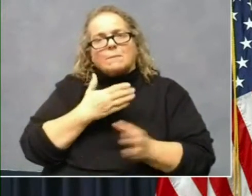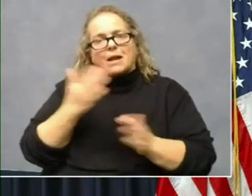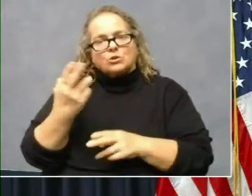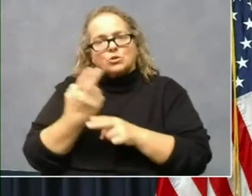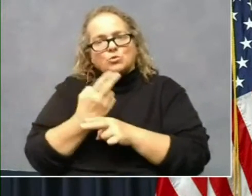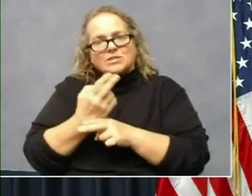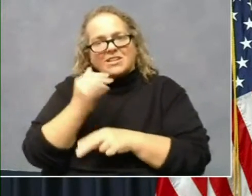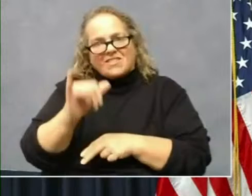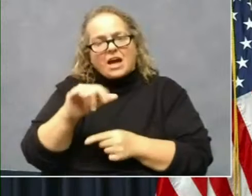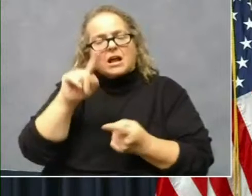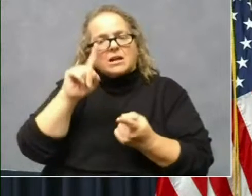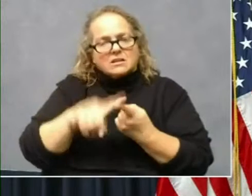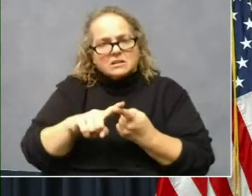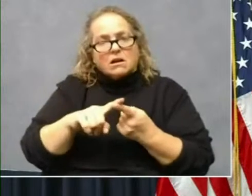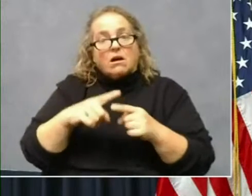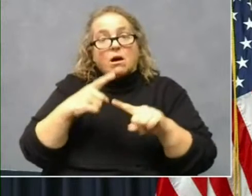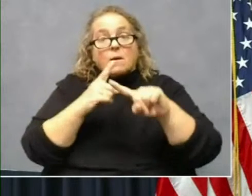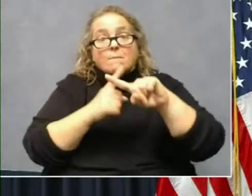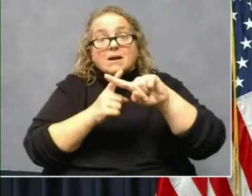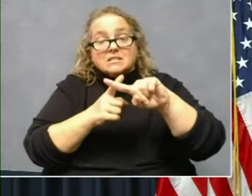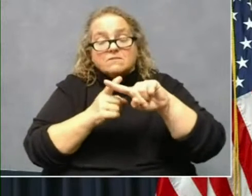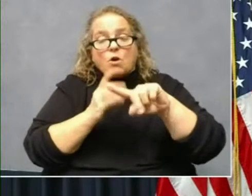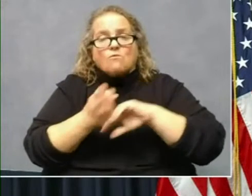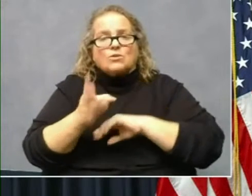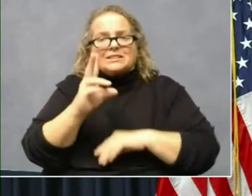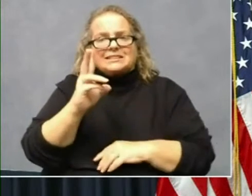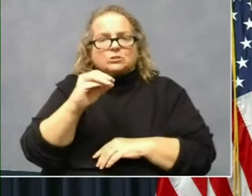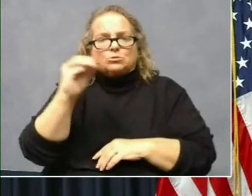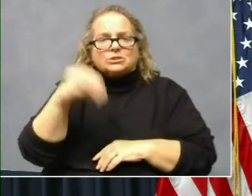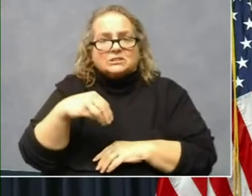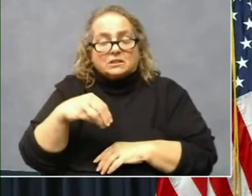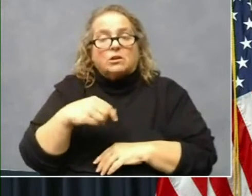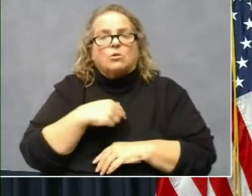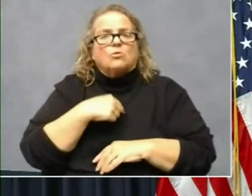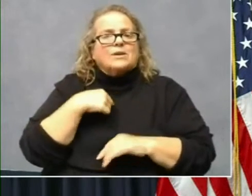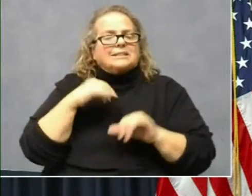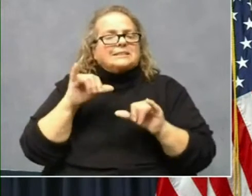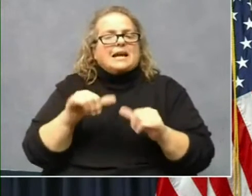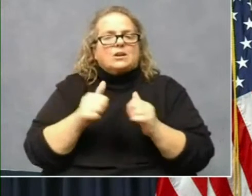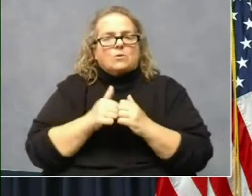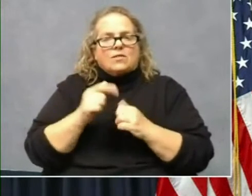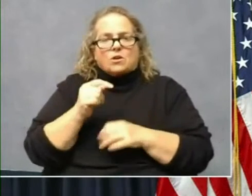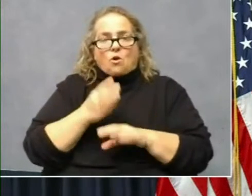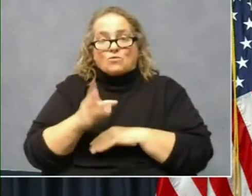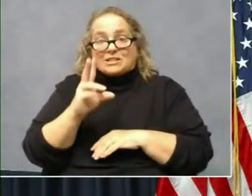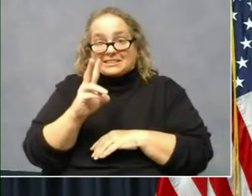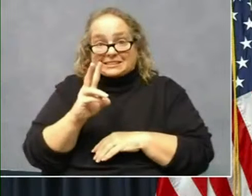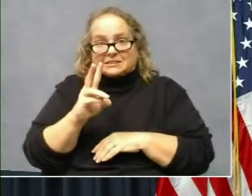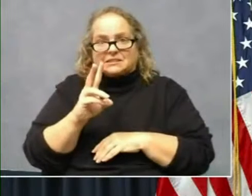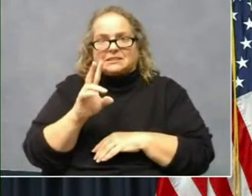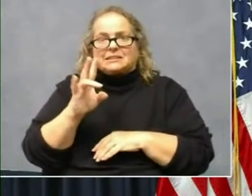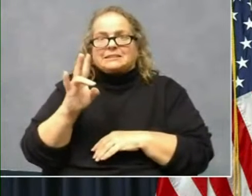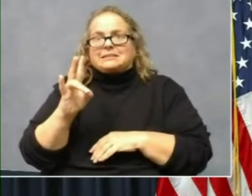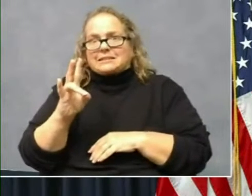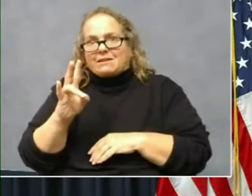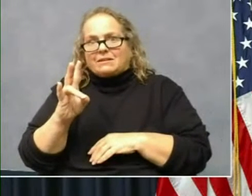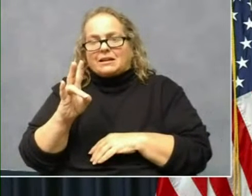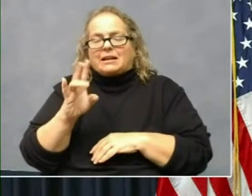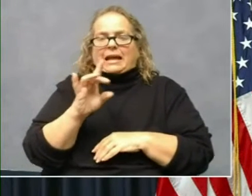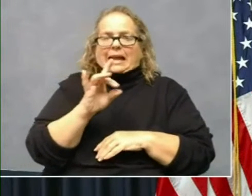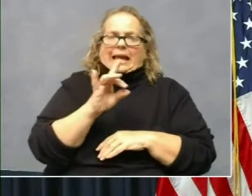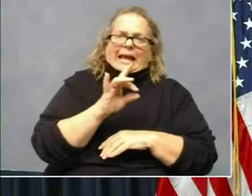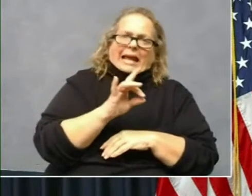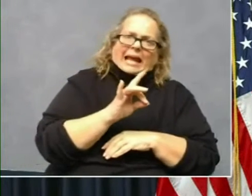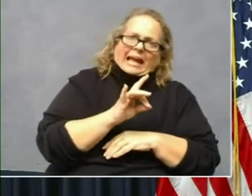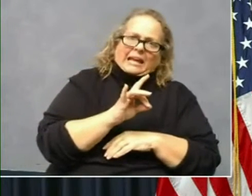over 6%, but we stuck with it when positivity was over 6, over 7, and even for a while over 8. So we made